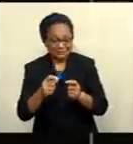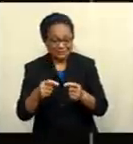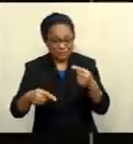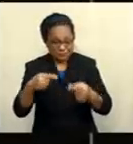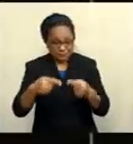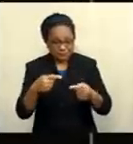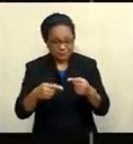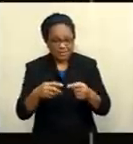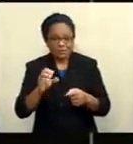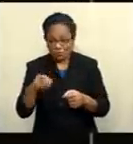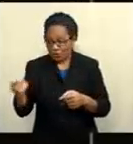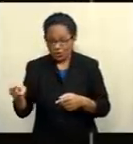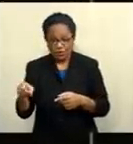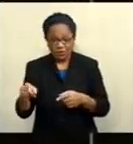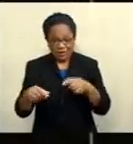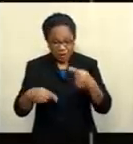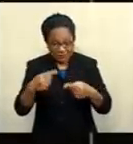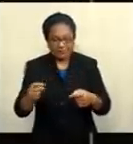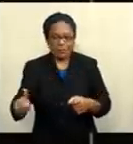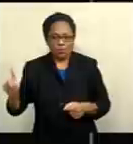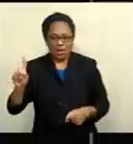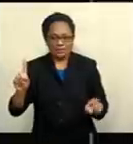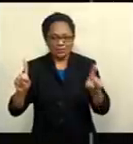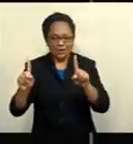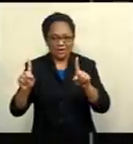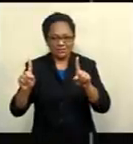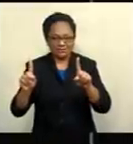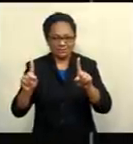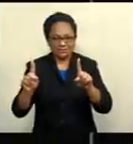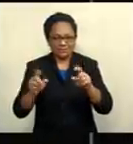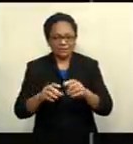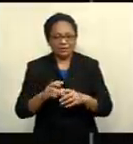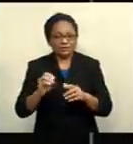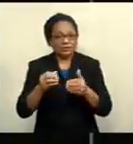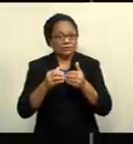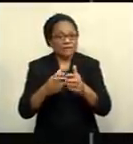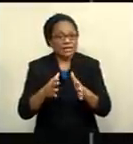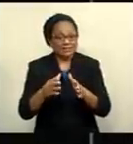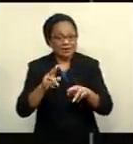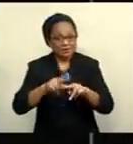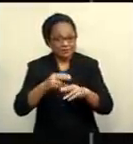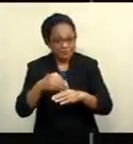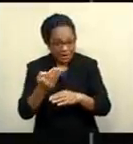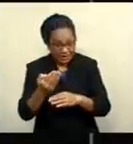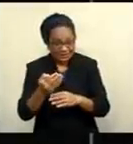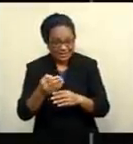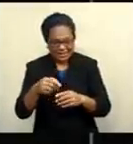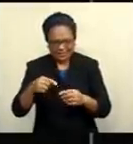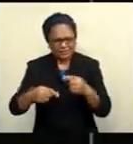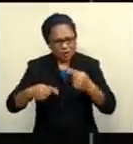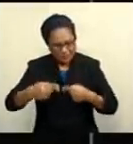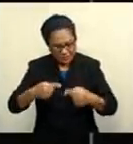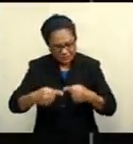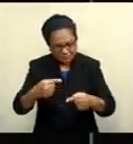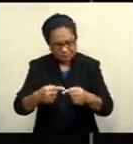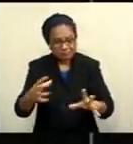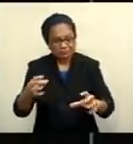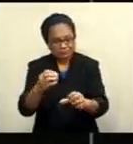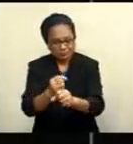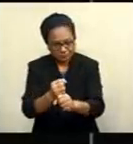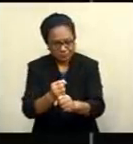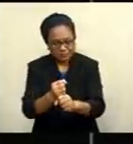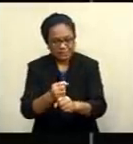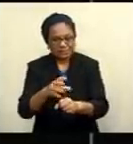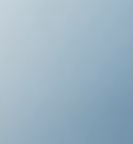at 1-1. The 4th test at the Oval begins on Friday with the series concluding at Old Trafford from